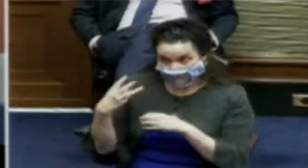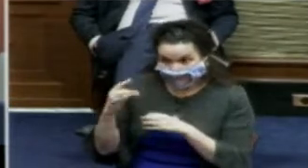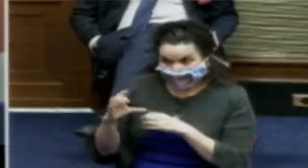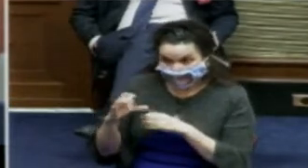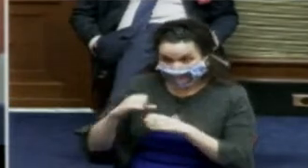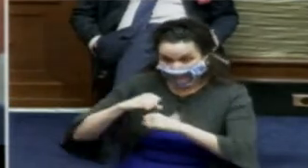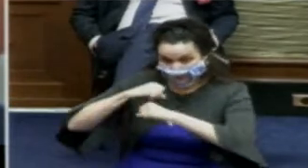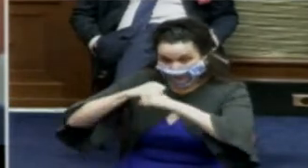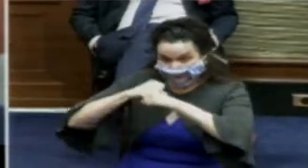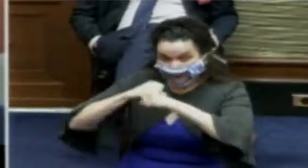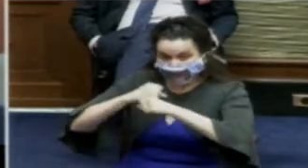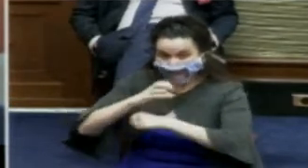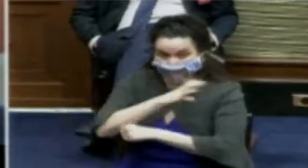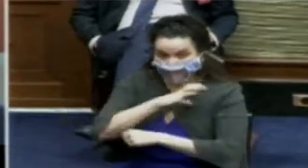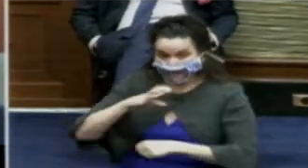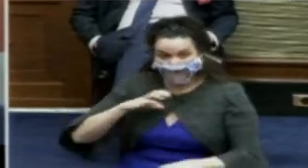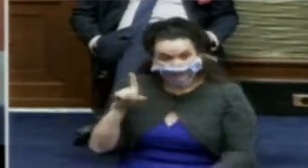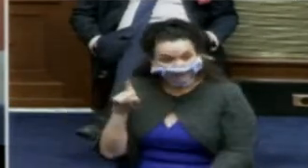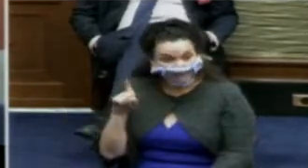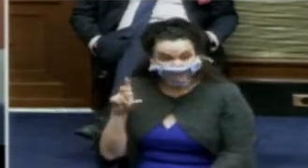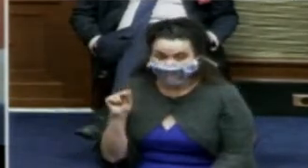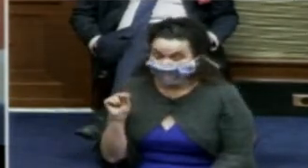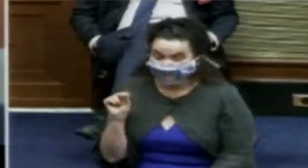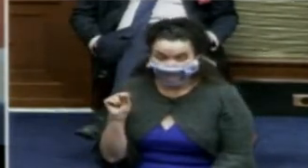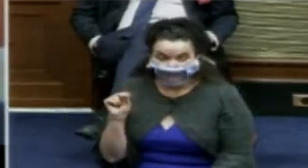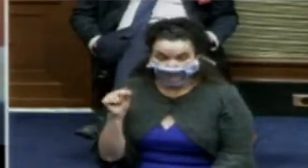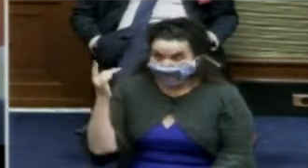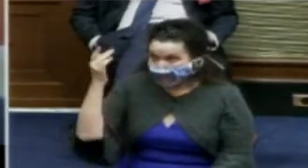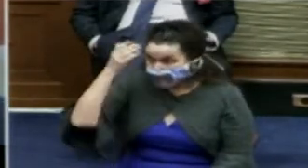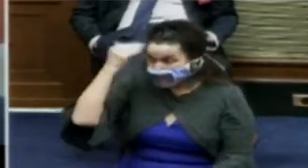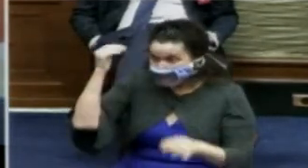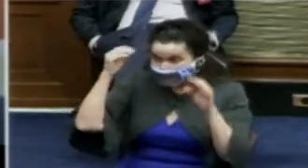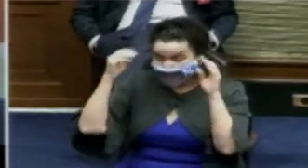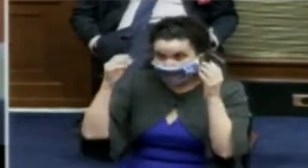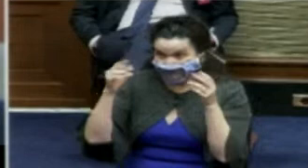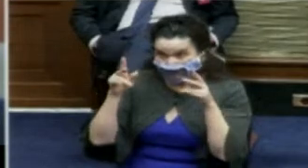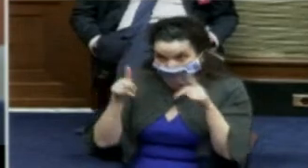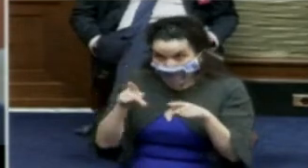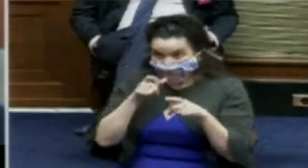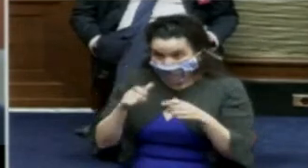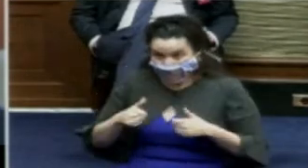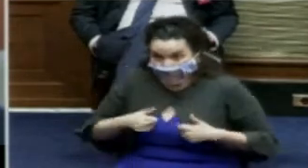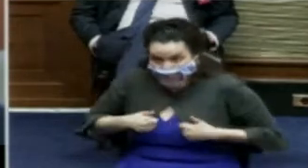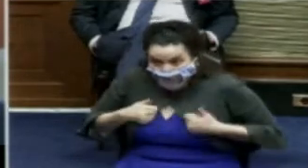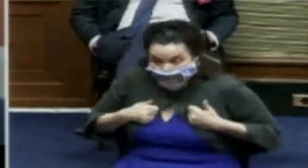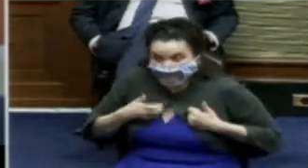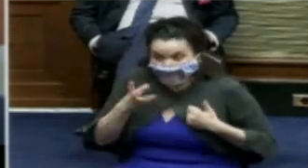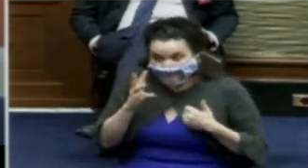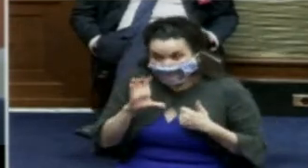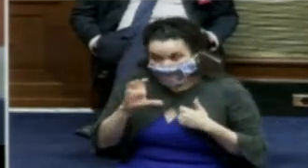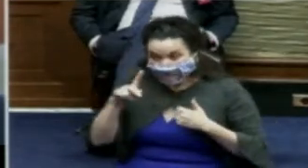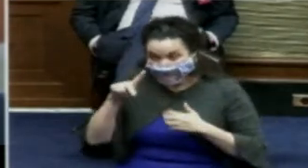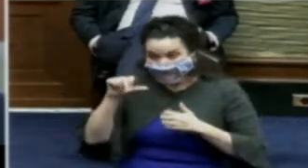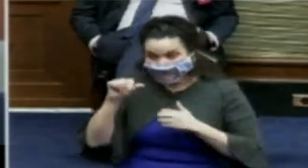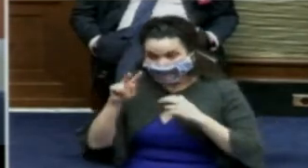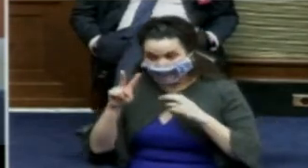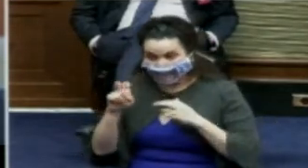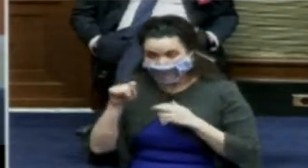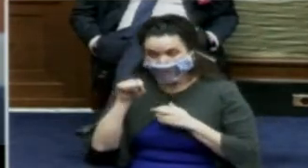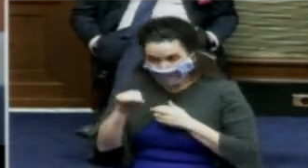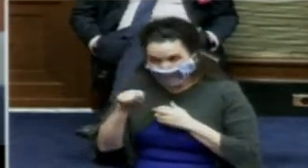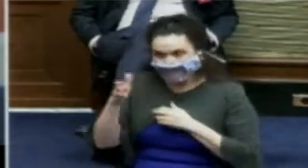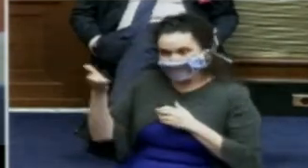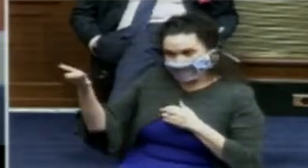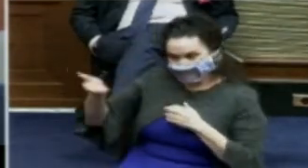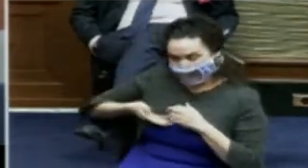protect Congress when, in fact, it was the resident of 1600 Pennsylvania Avenue who invited folks to come here.